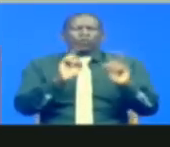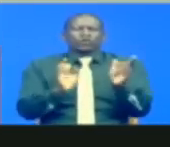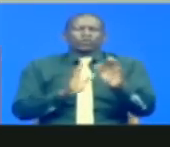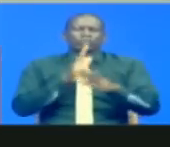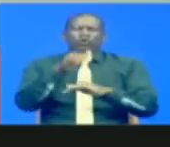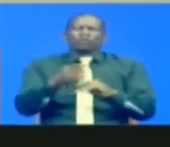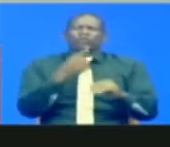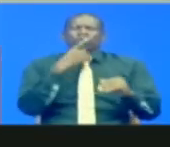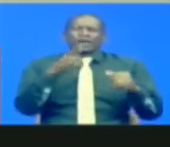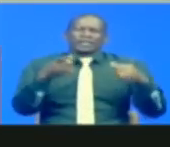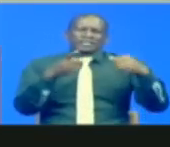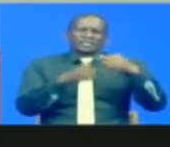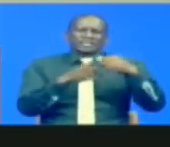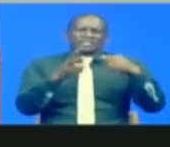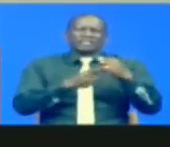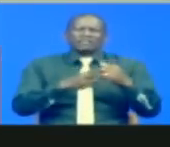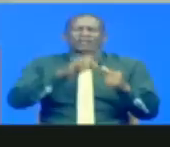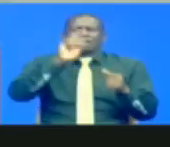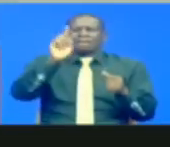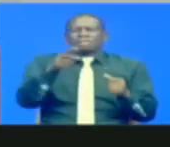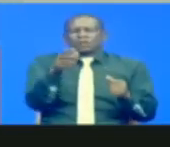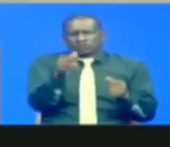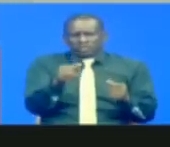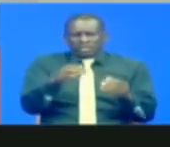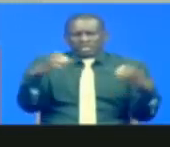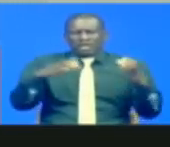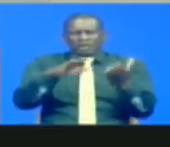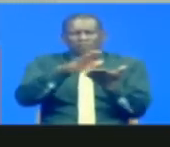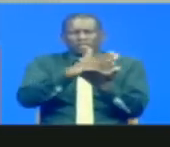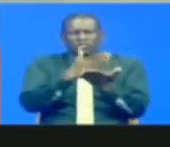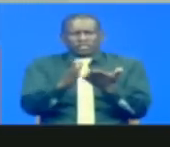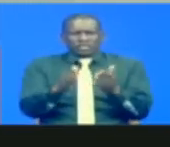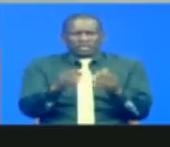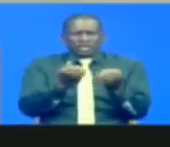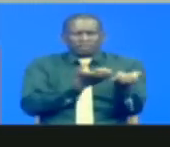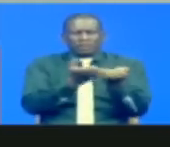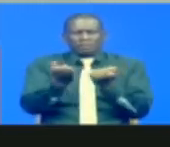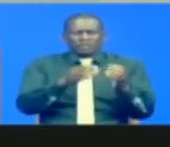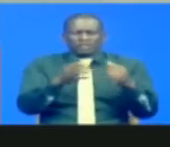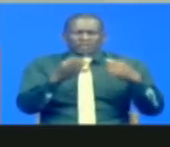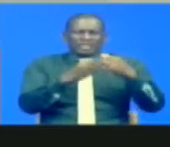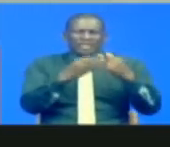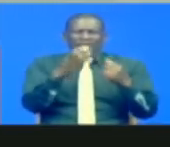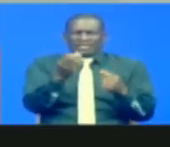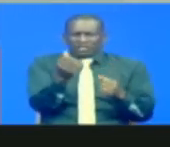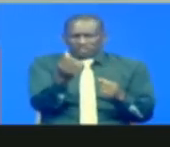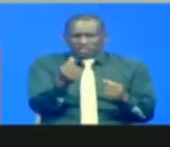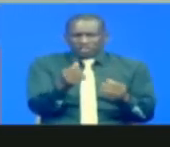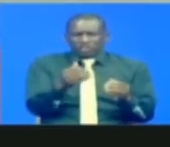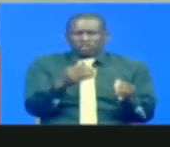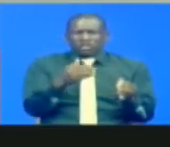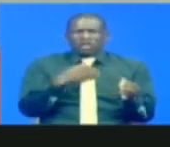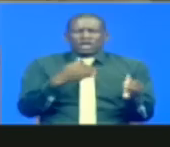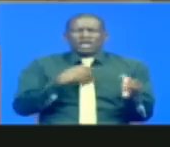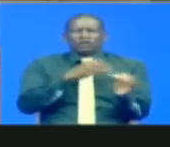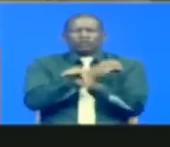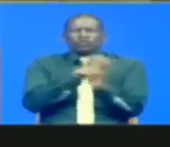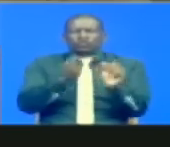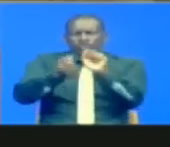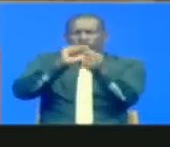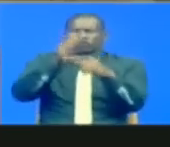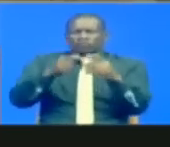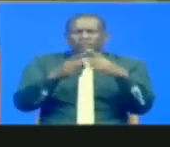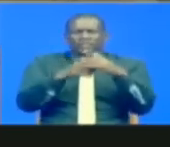million shillings. The company's share closed Thursday's trading at 80 shillings, posting no change since the start of